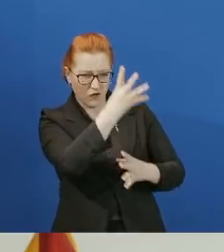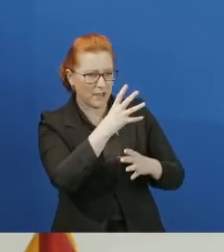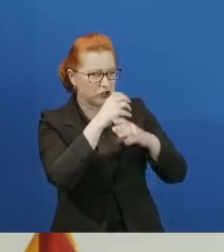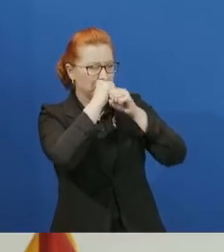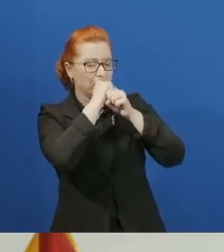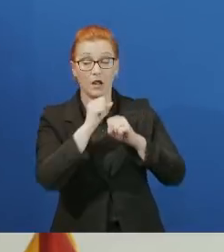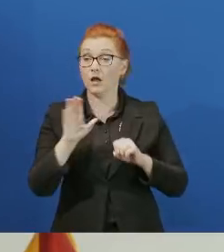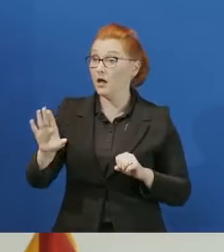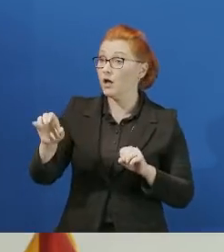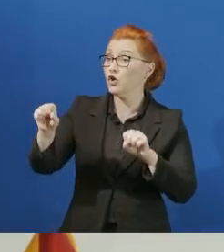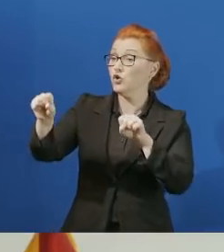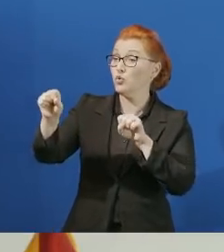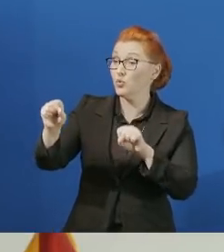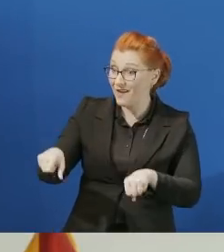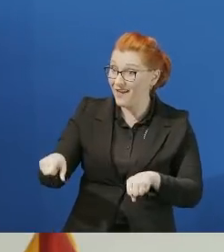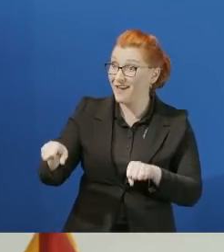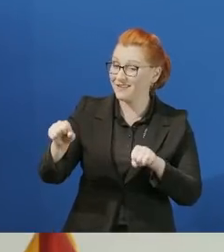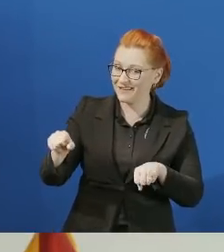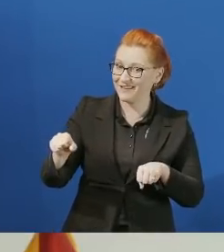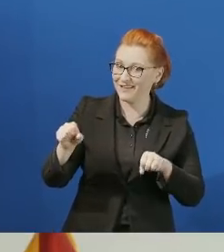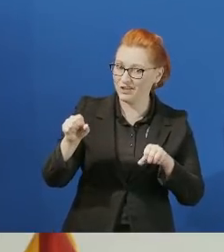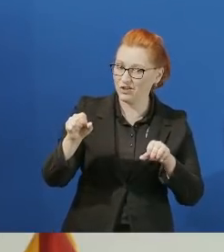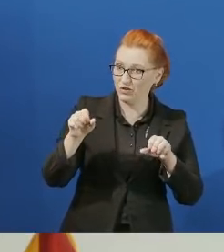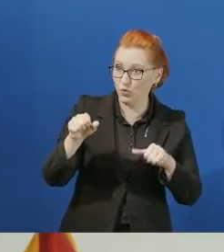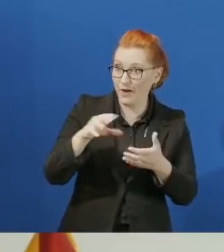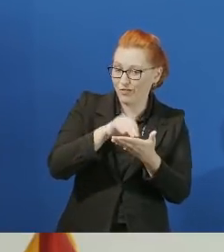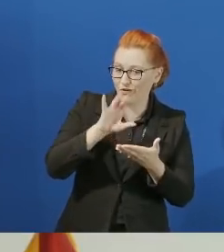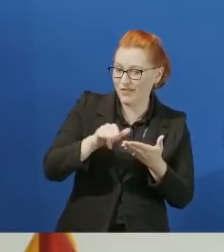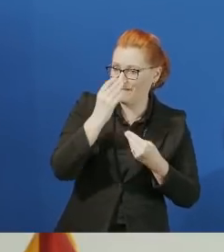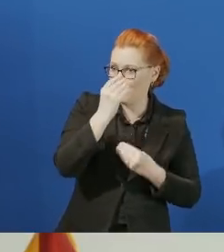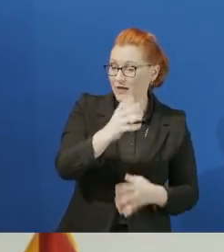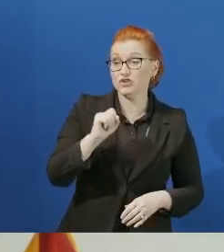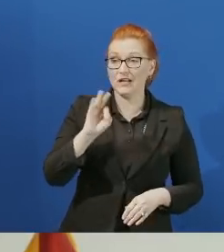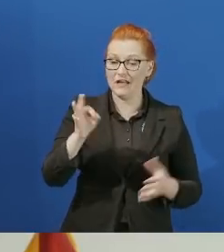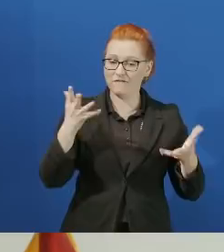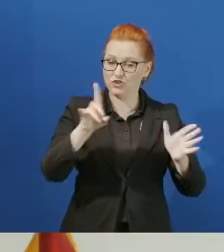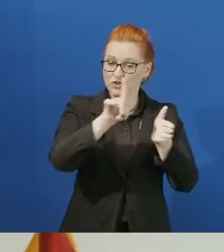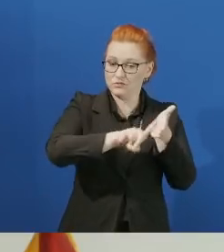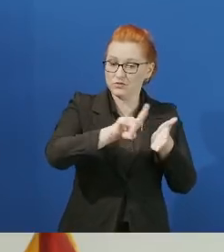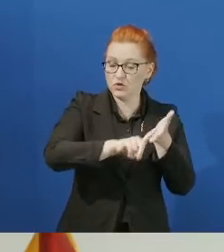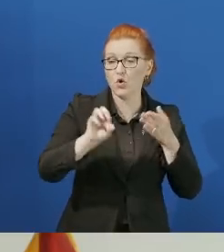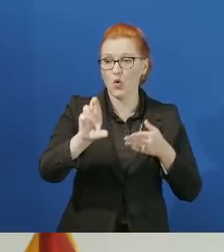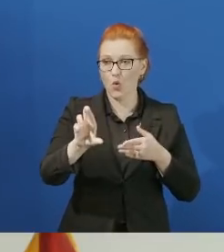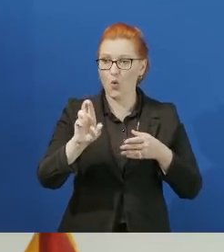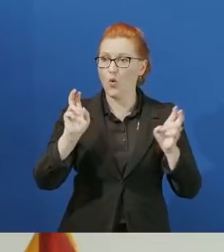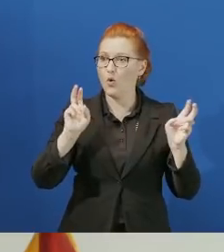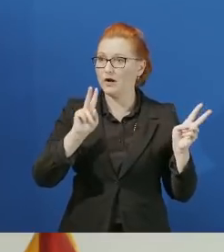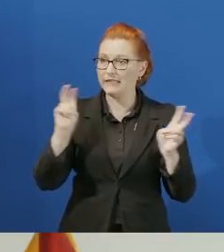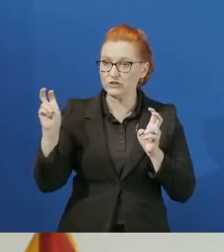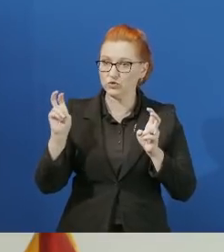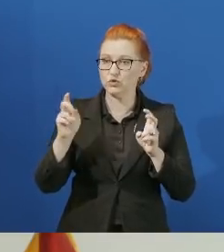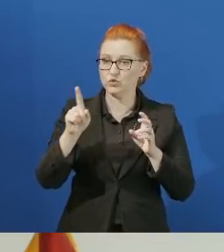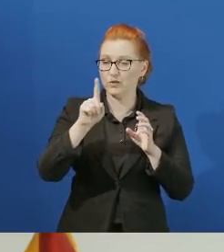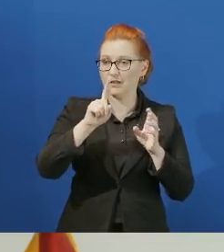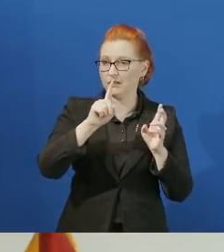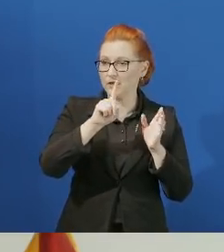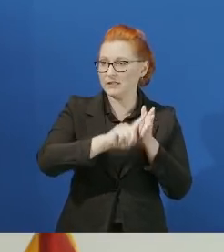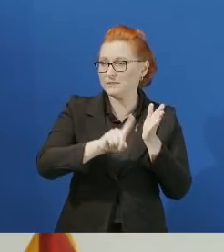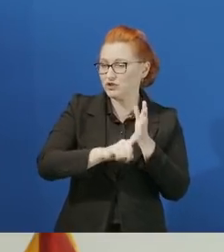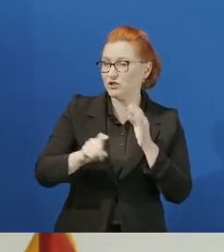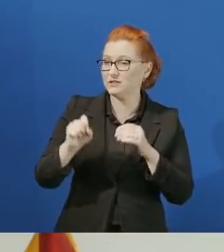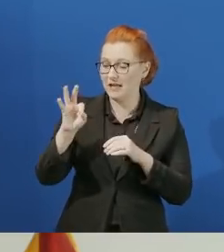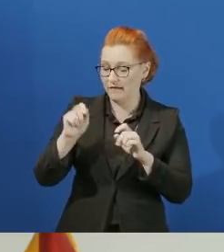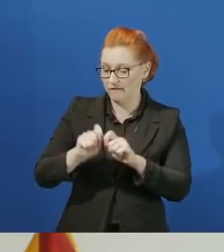out if there have been inspections or if there have been issues with infection control at azcarecheck.com. That's not the